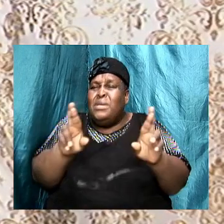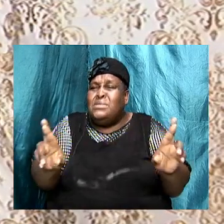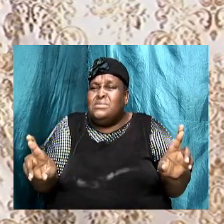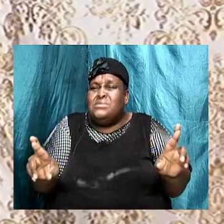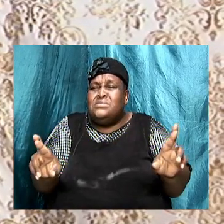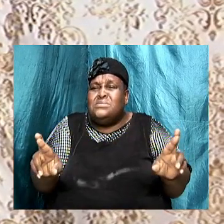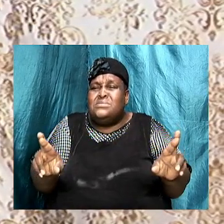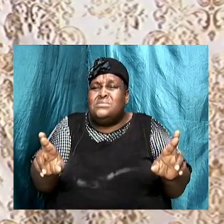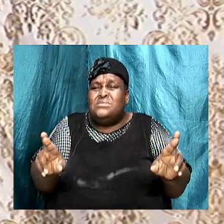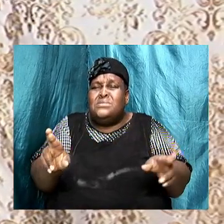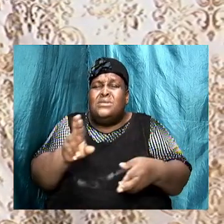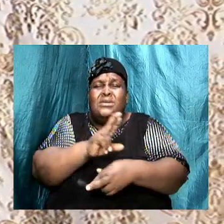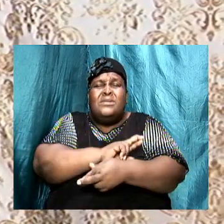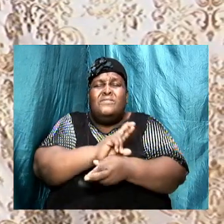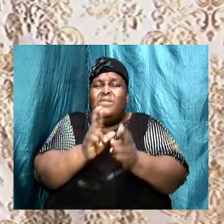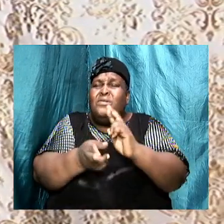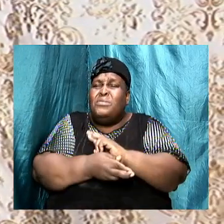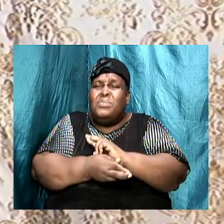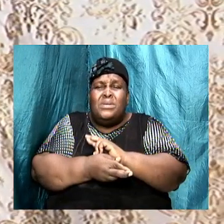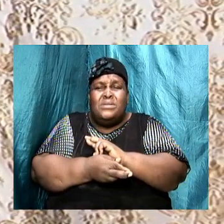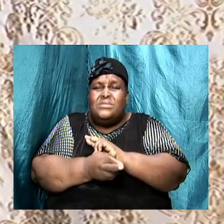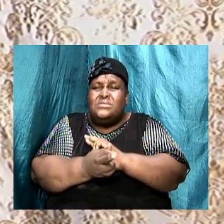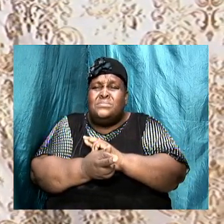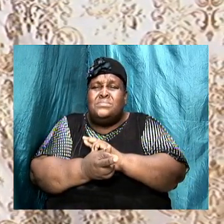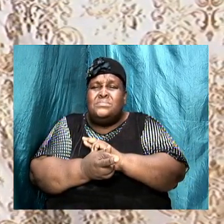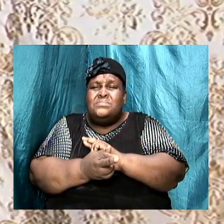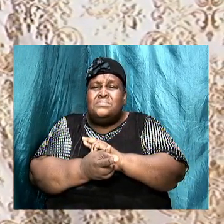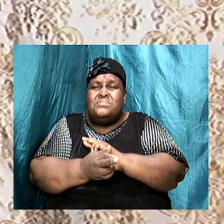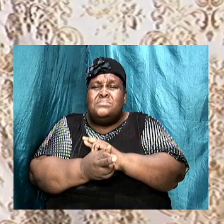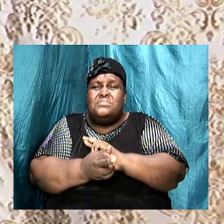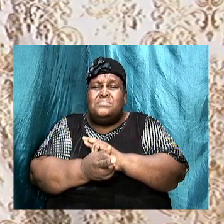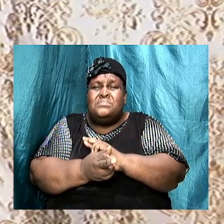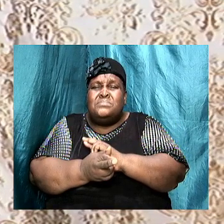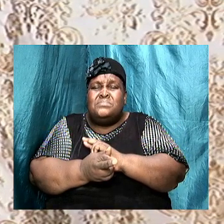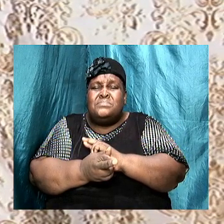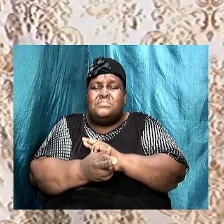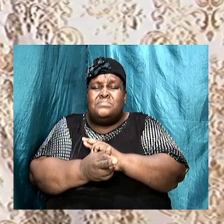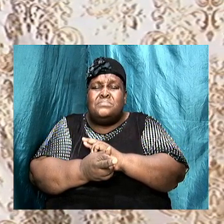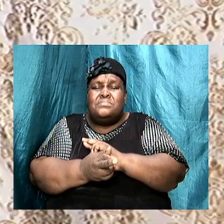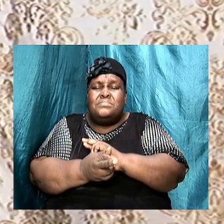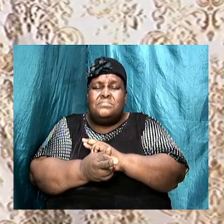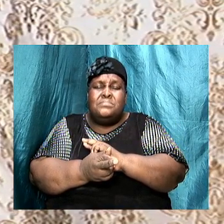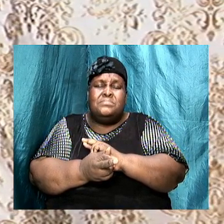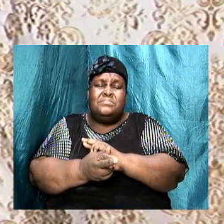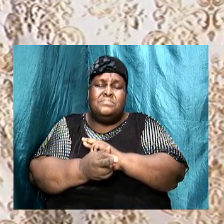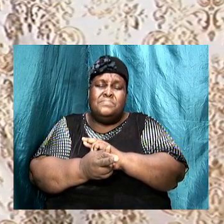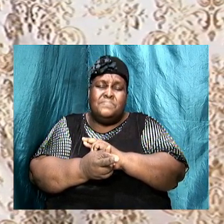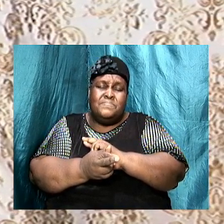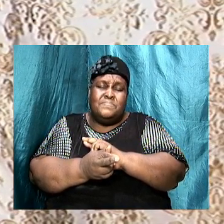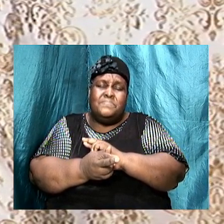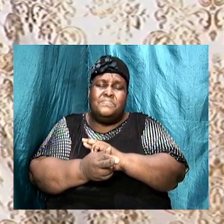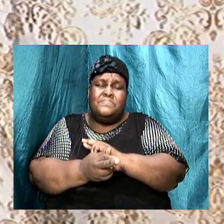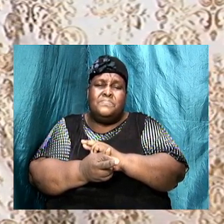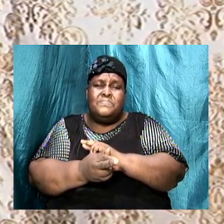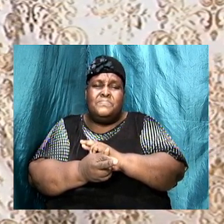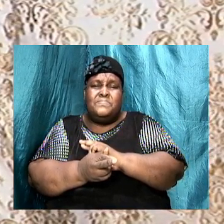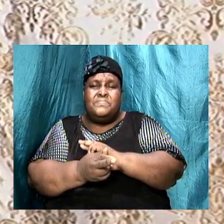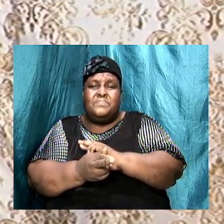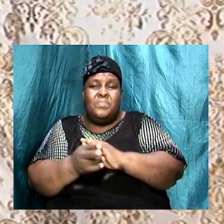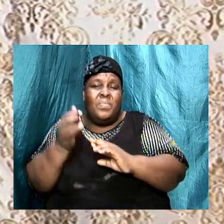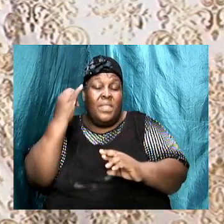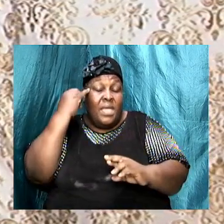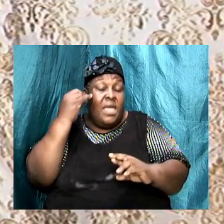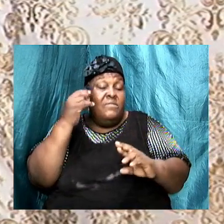Testament for repentance. And if the